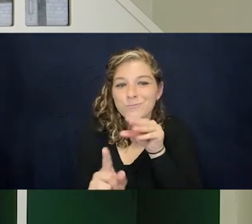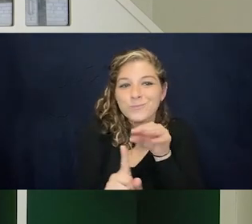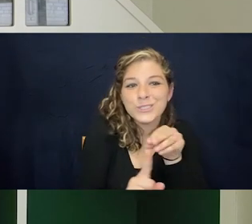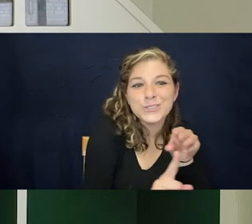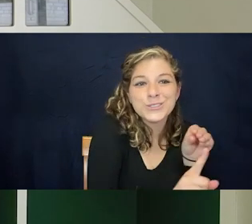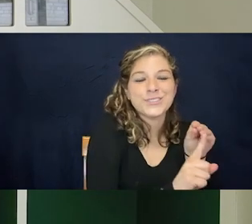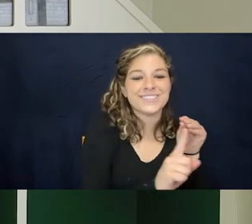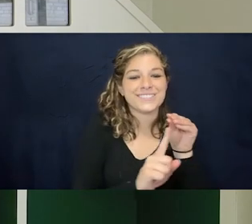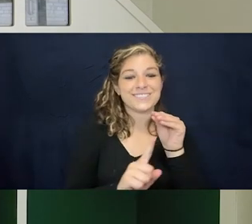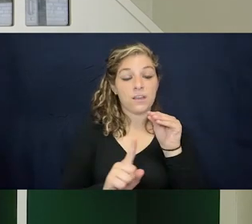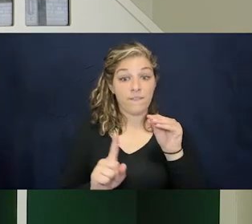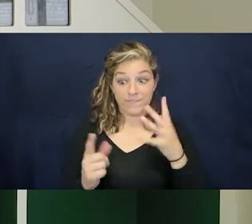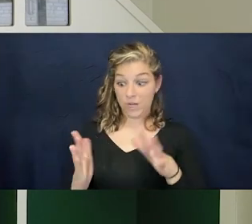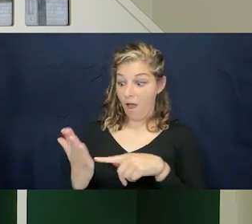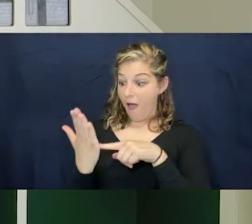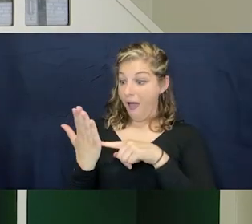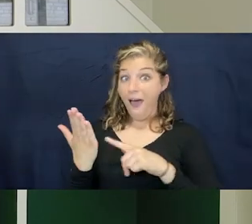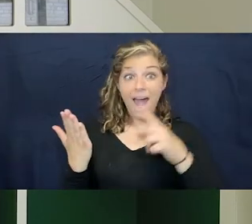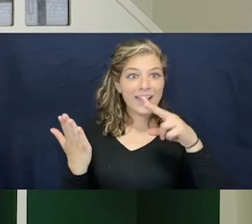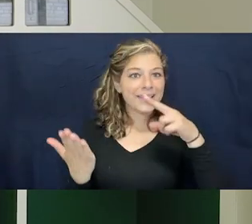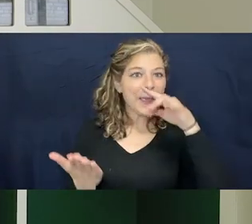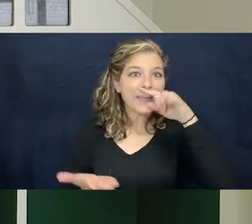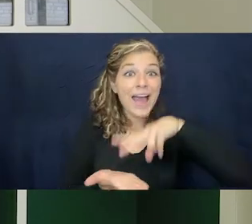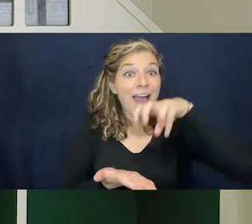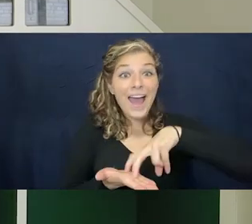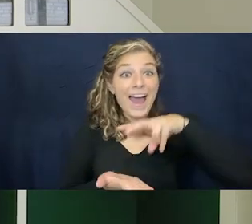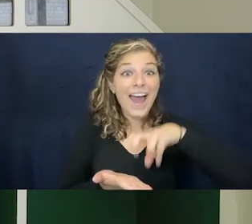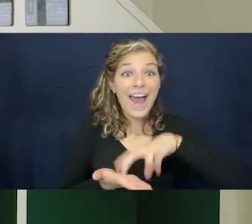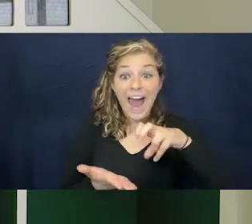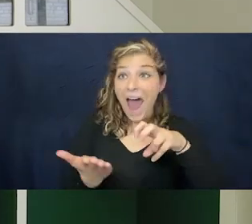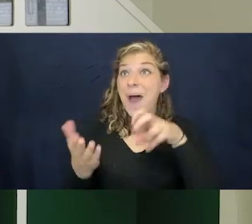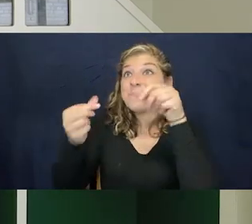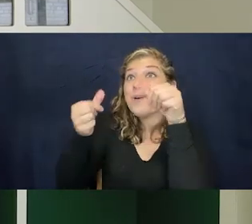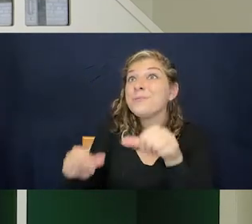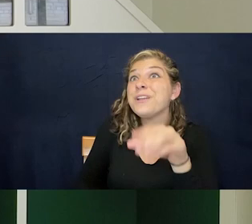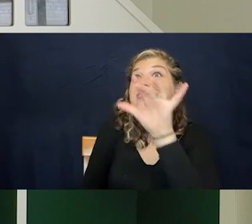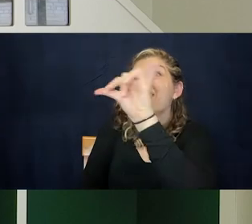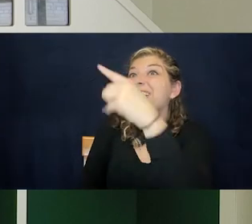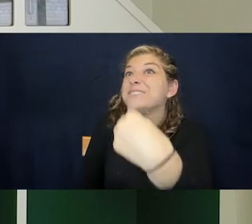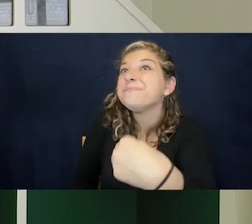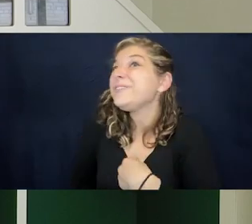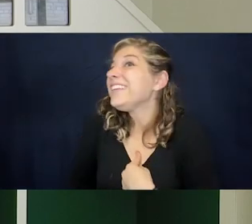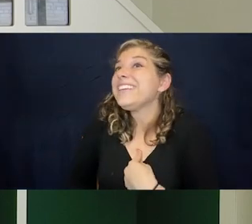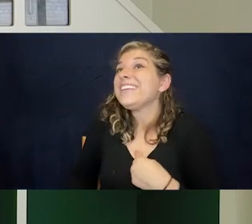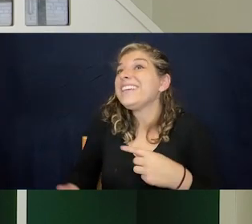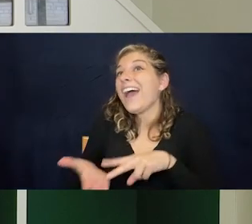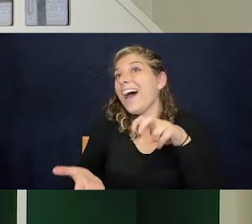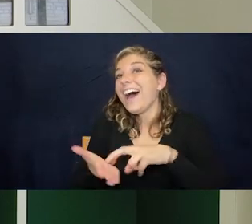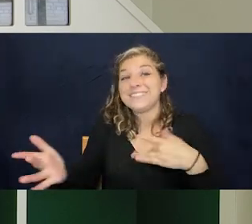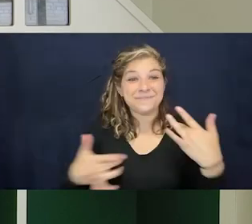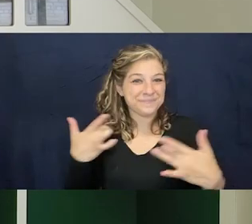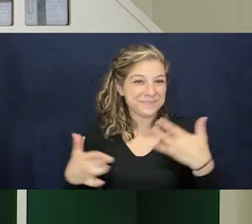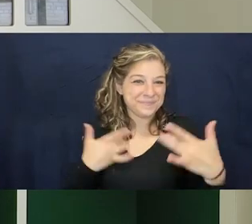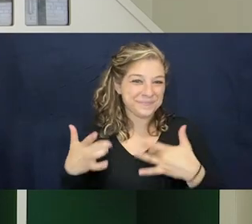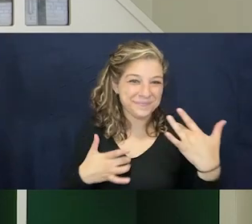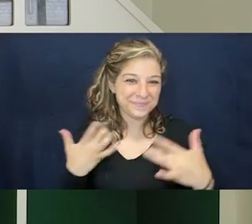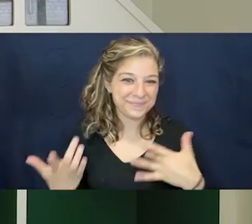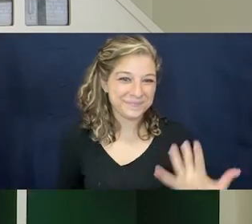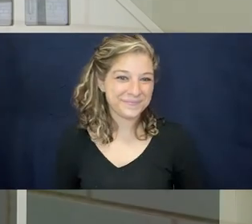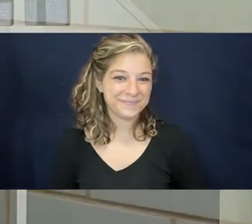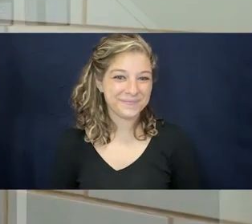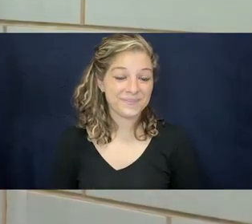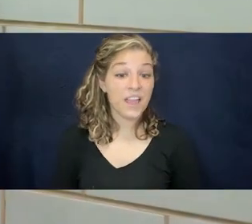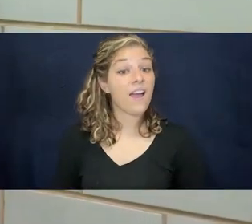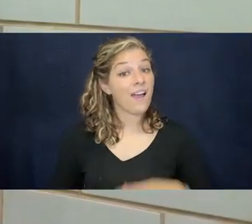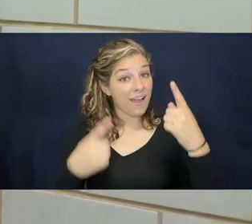taken and they really, really enjoyed the process, especially after they saw their picture on